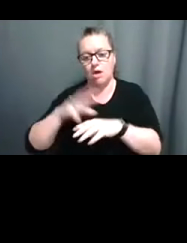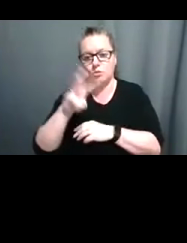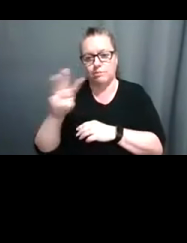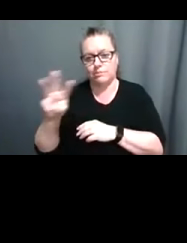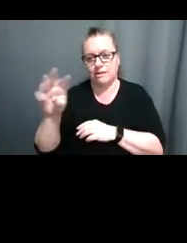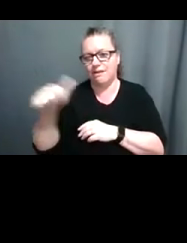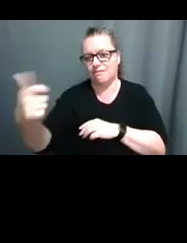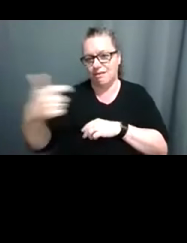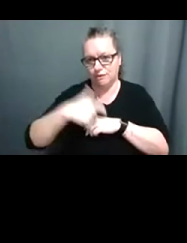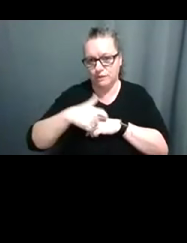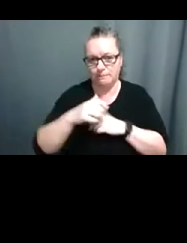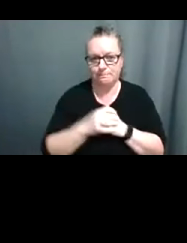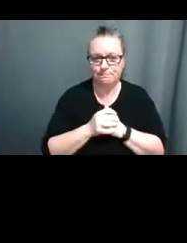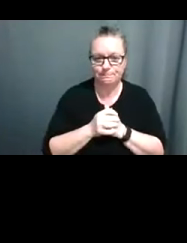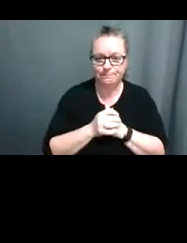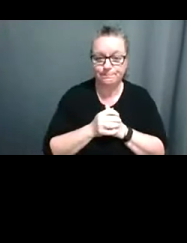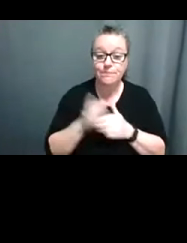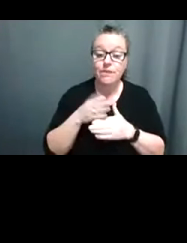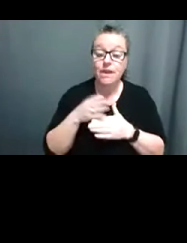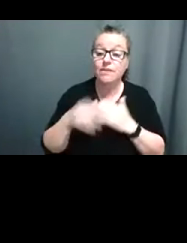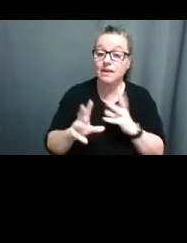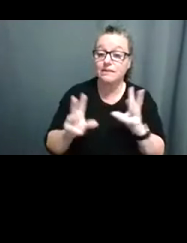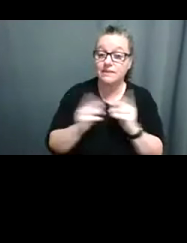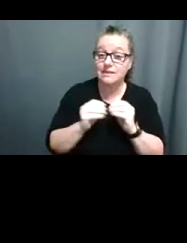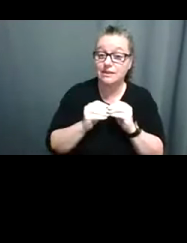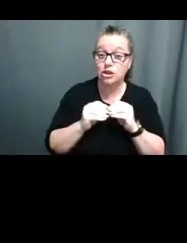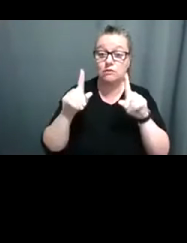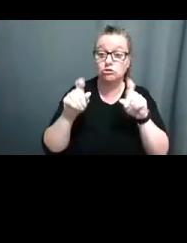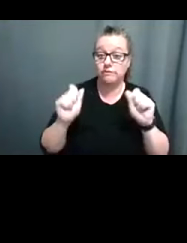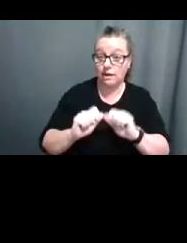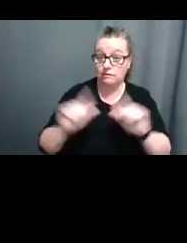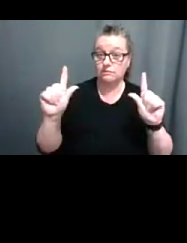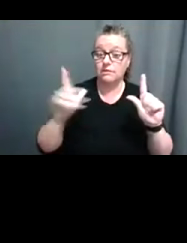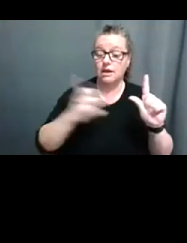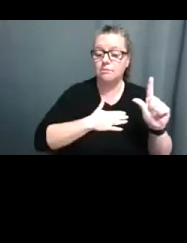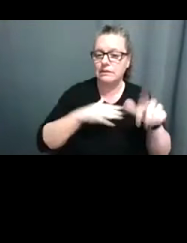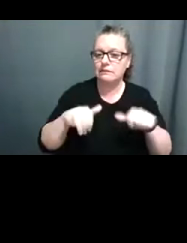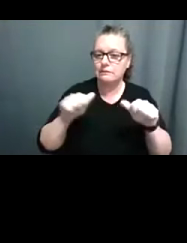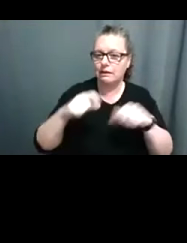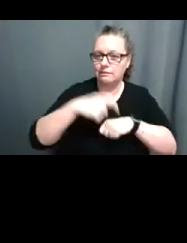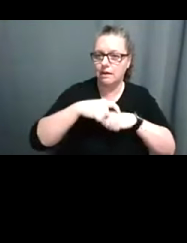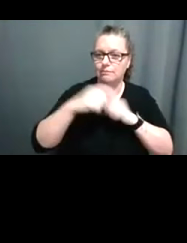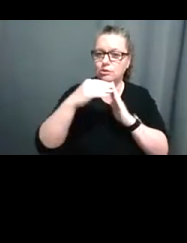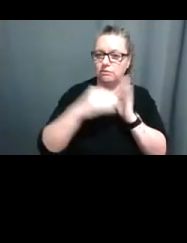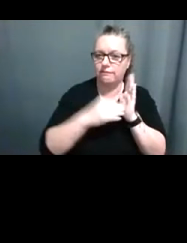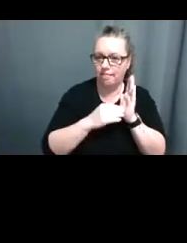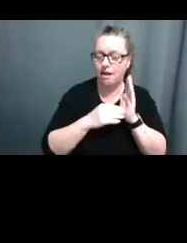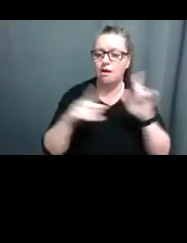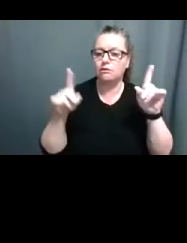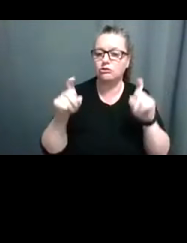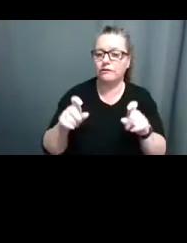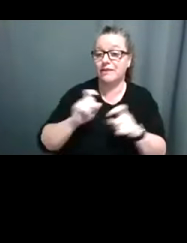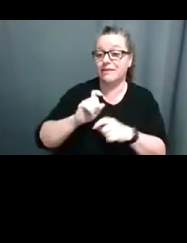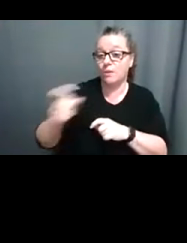time. Finally, at the end of the session, a survey will pop up. Please take time to complete the survey. This will provide the presenter